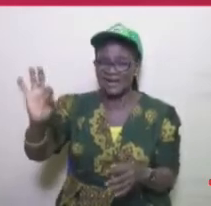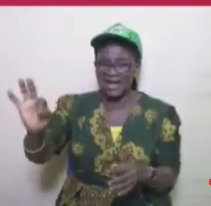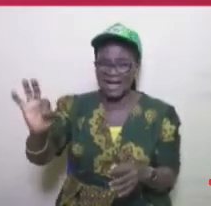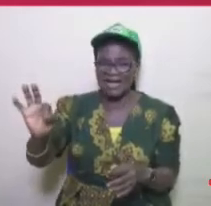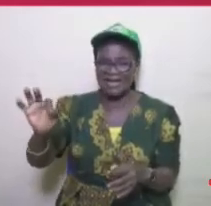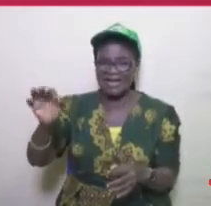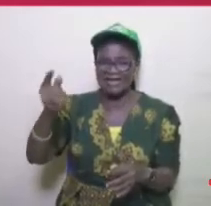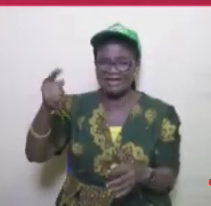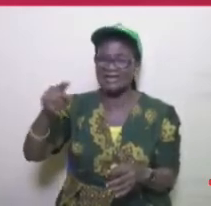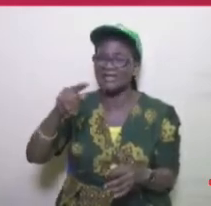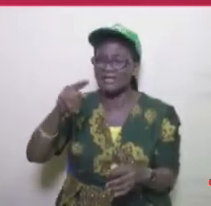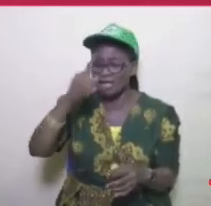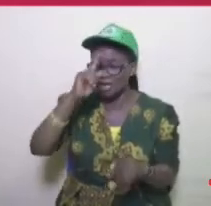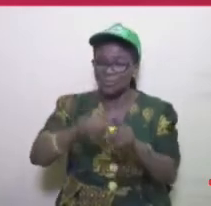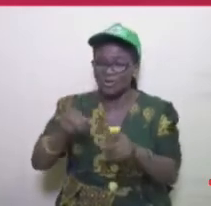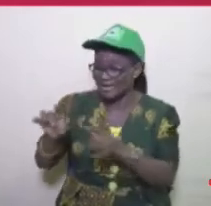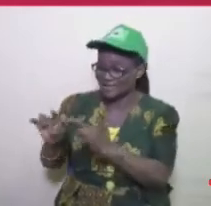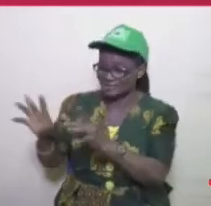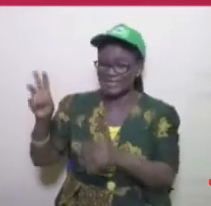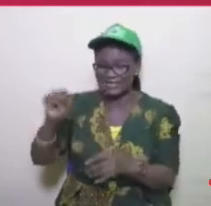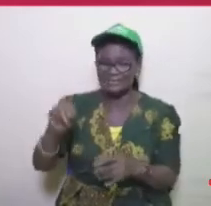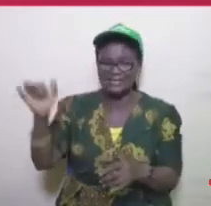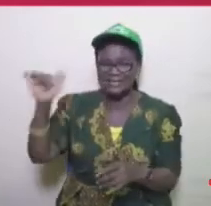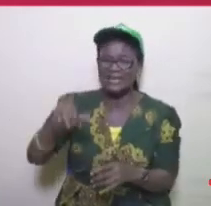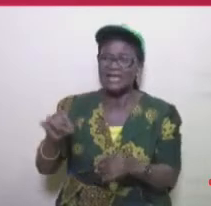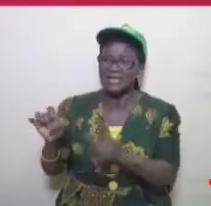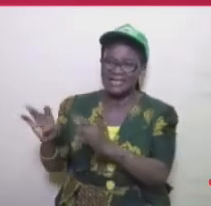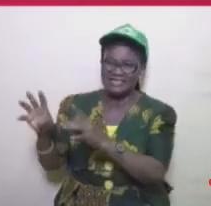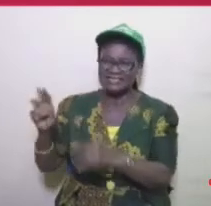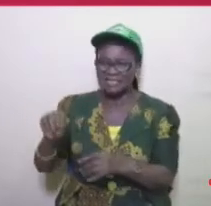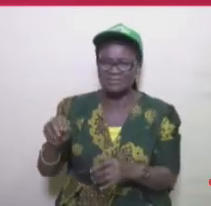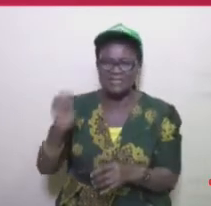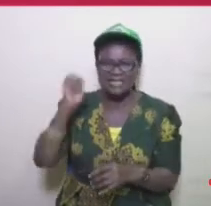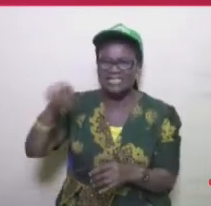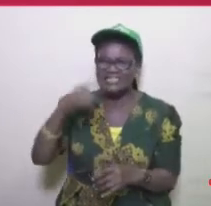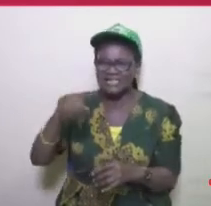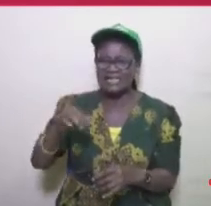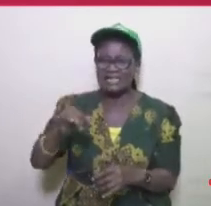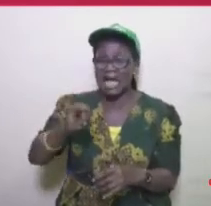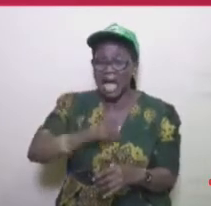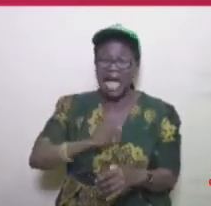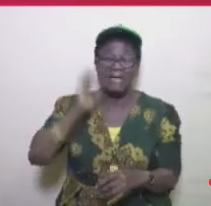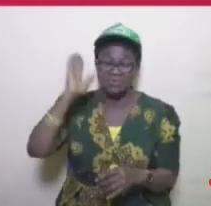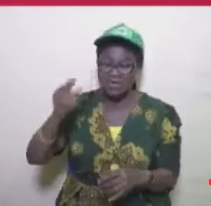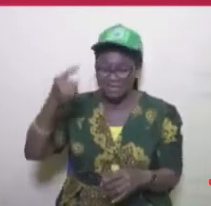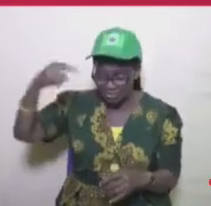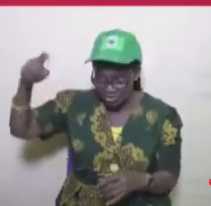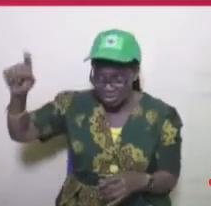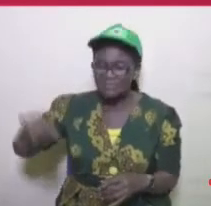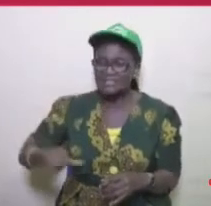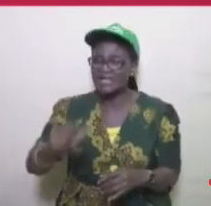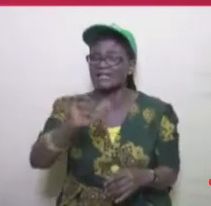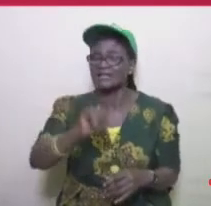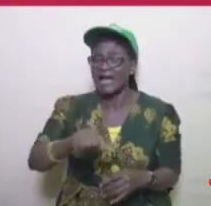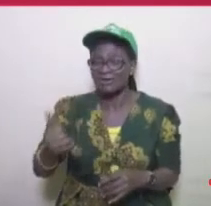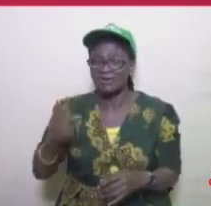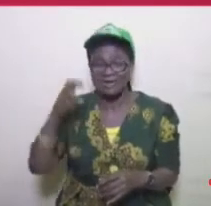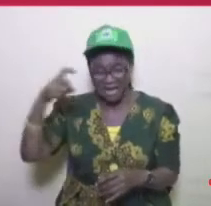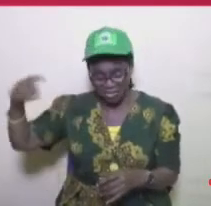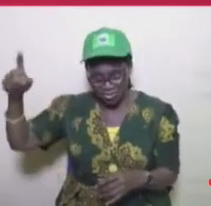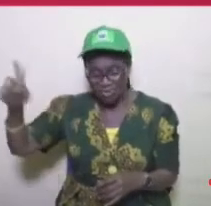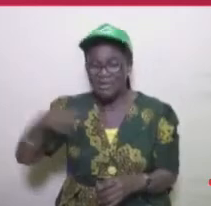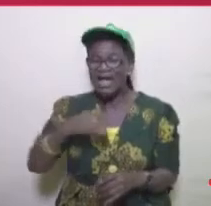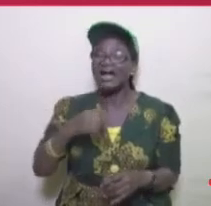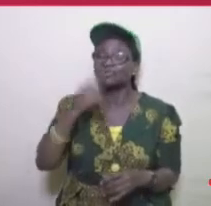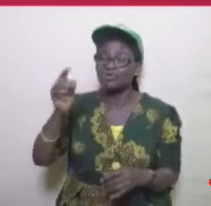The brother hated him, they hate him. But he said again, and he dreamed yet another dream, and told it to his